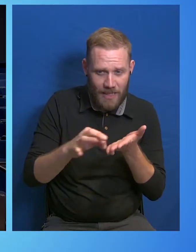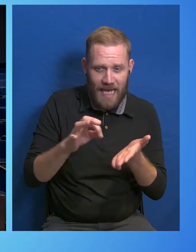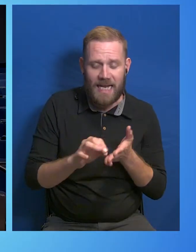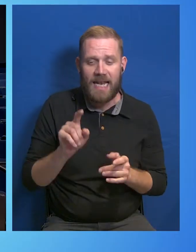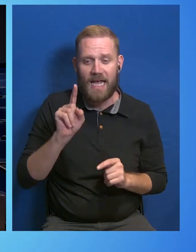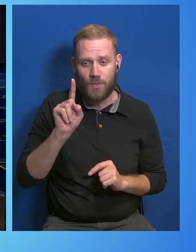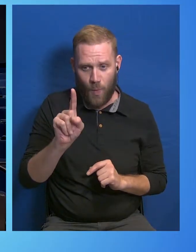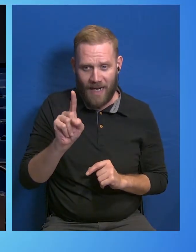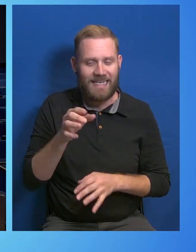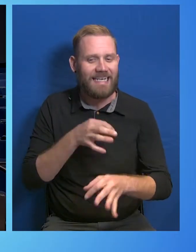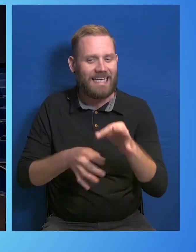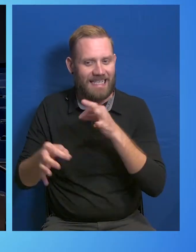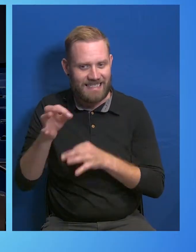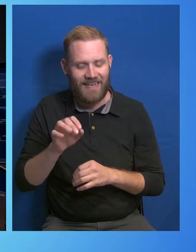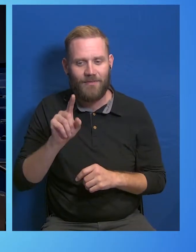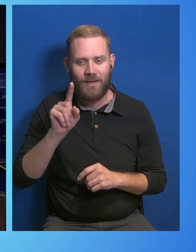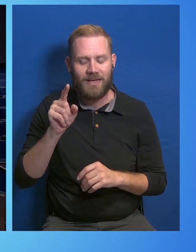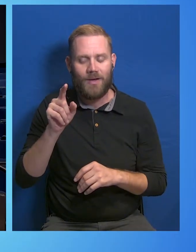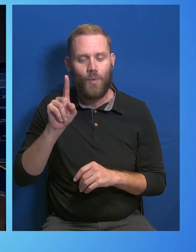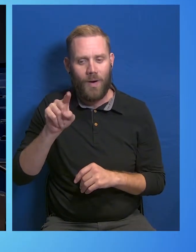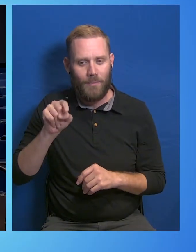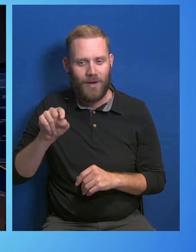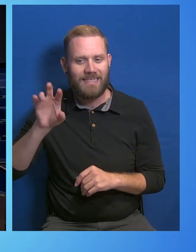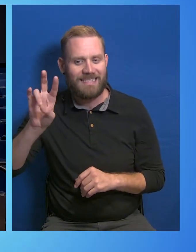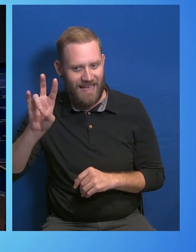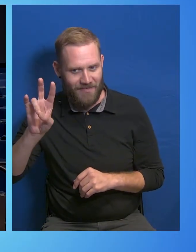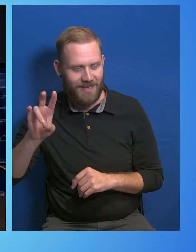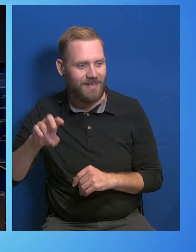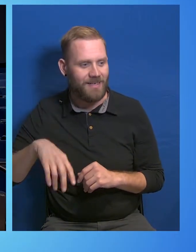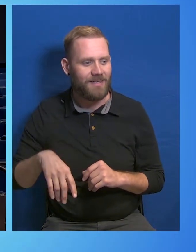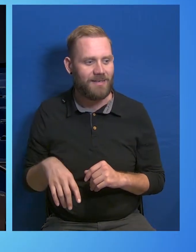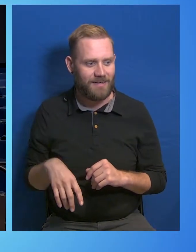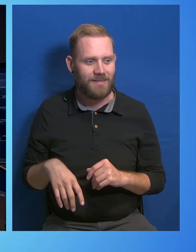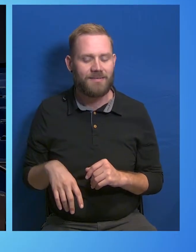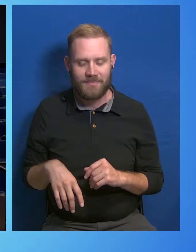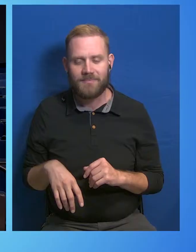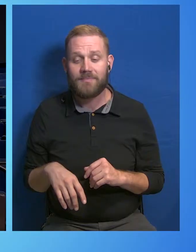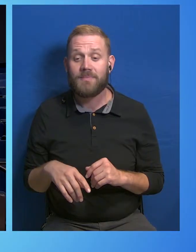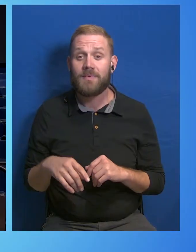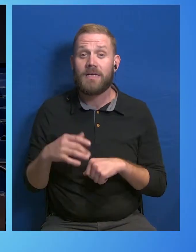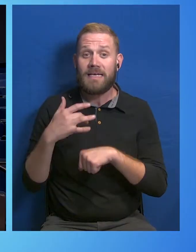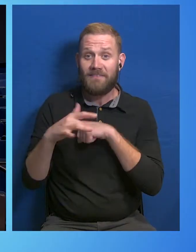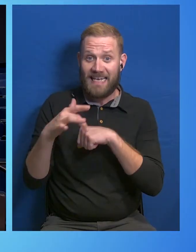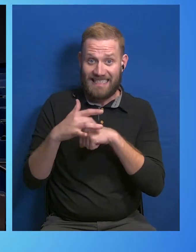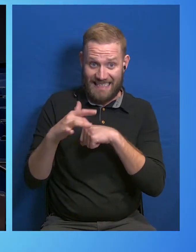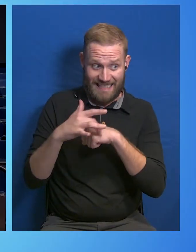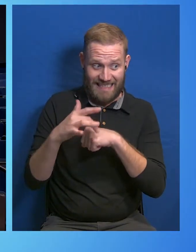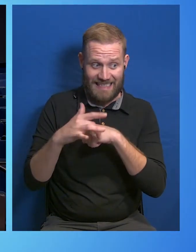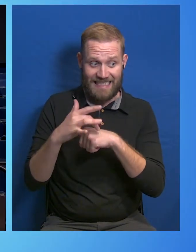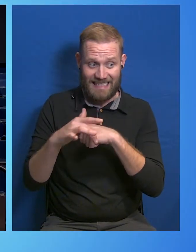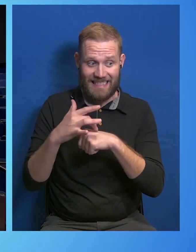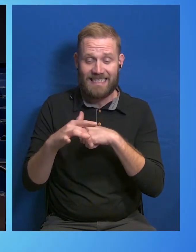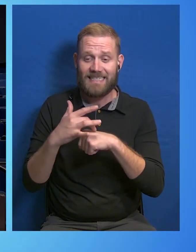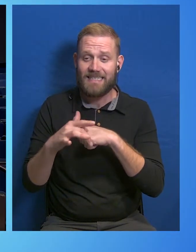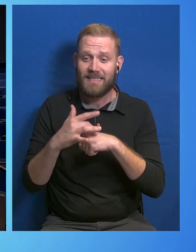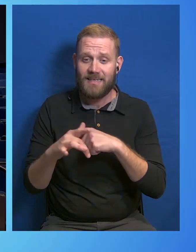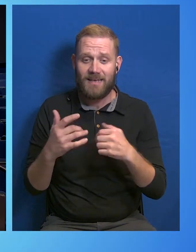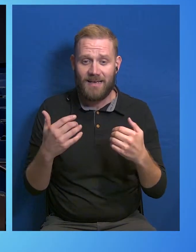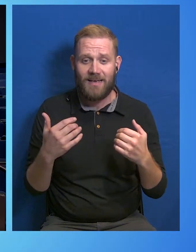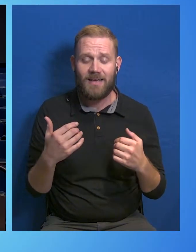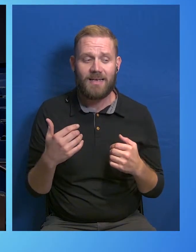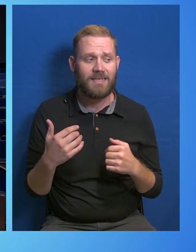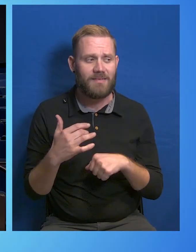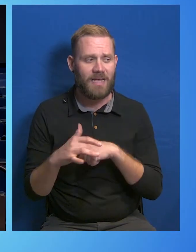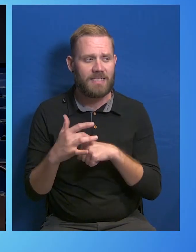instead of 0.71 FTE. There were 66 vacancies across the agency at that time.